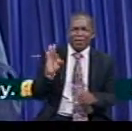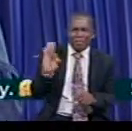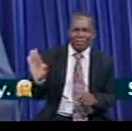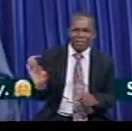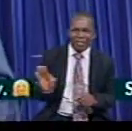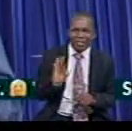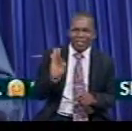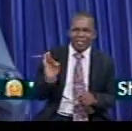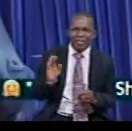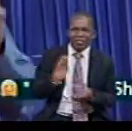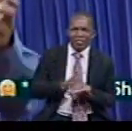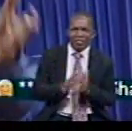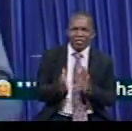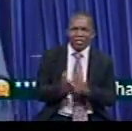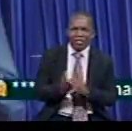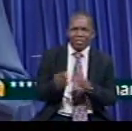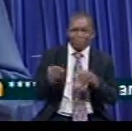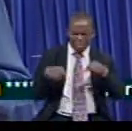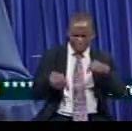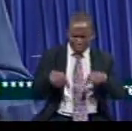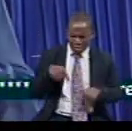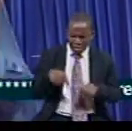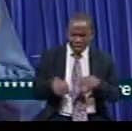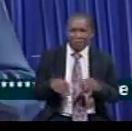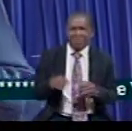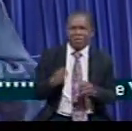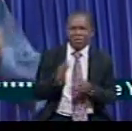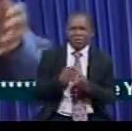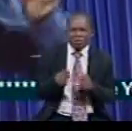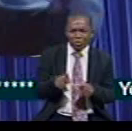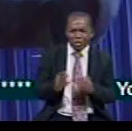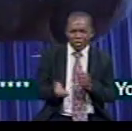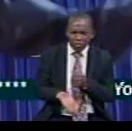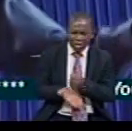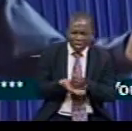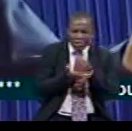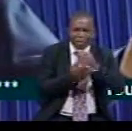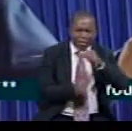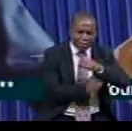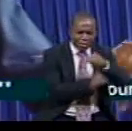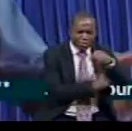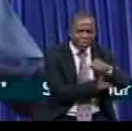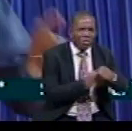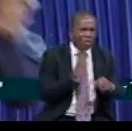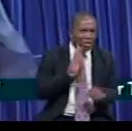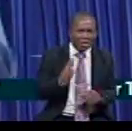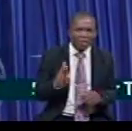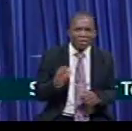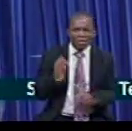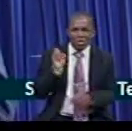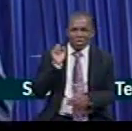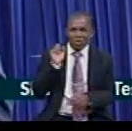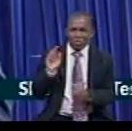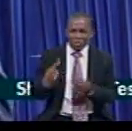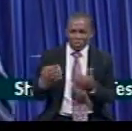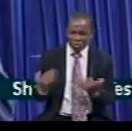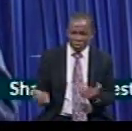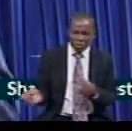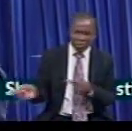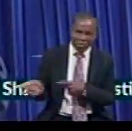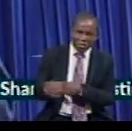to be assisted by people. Today she was just lying somewhere, but she managed to come